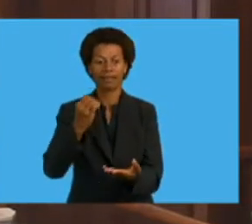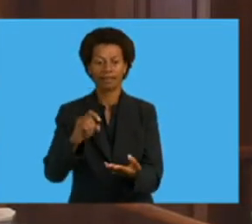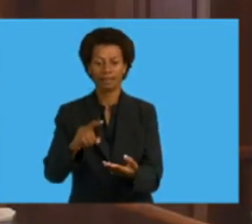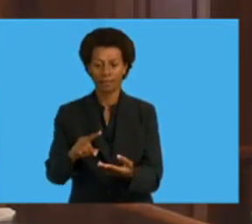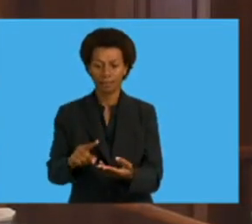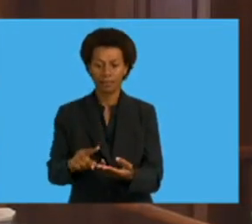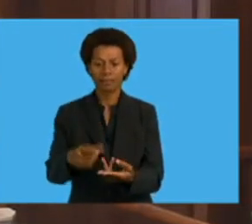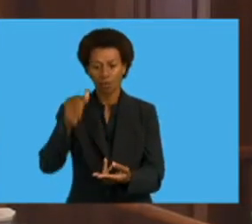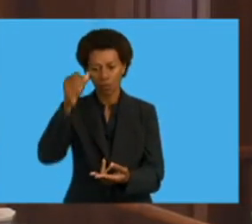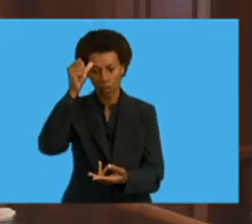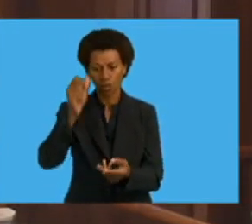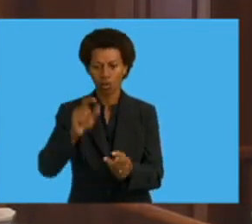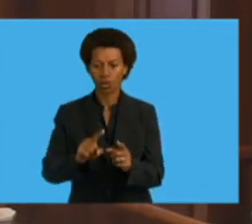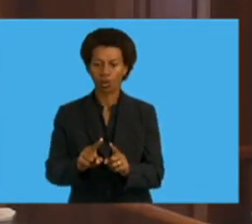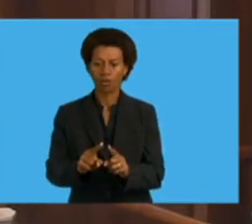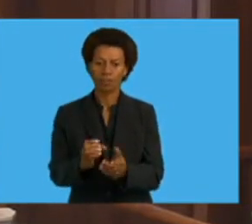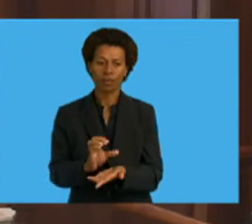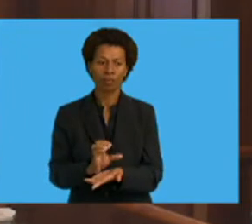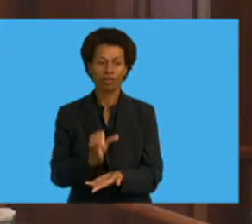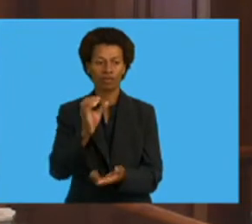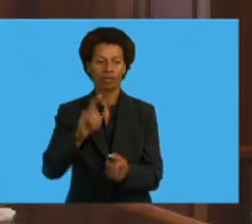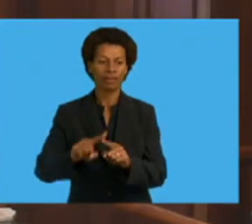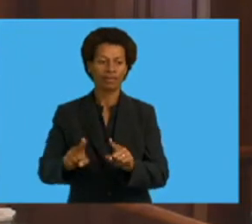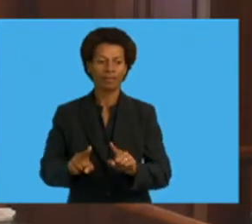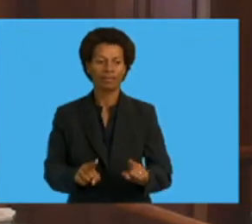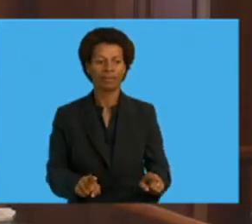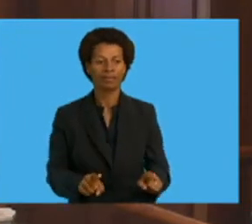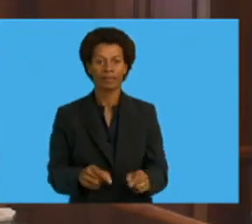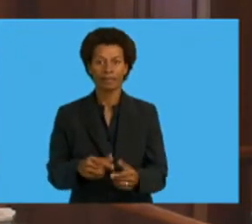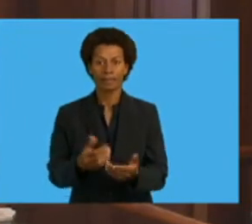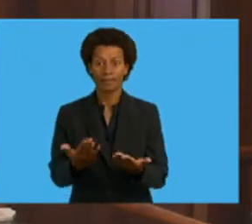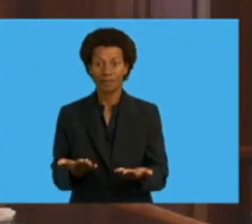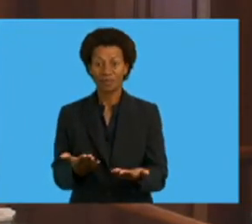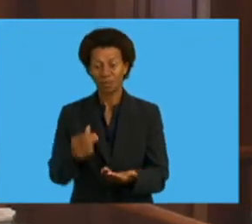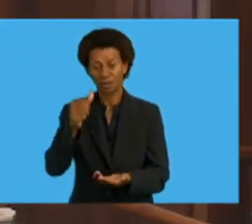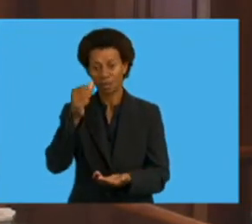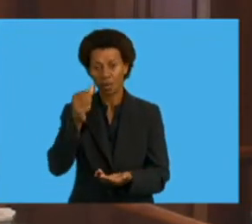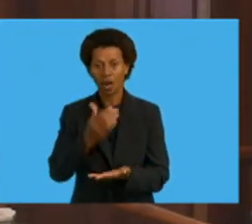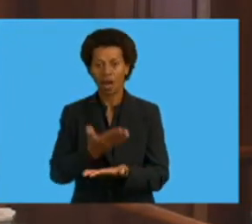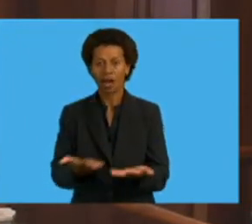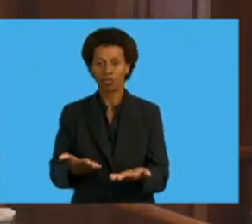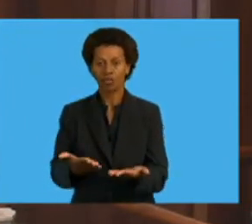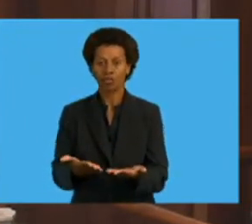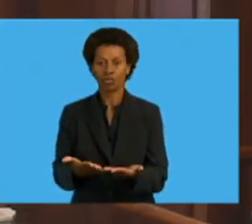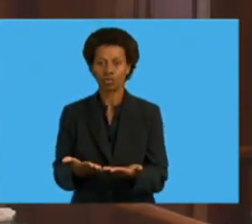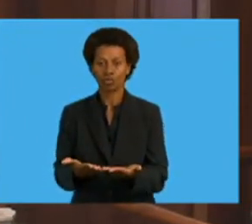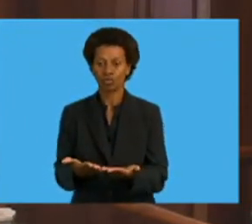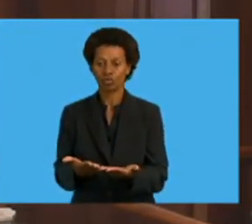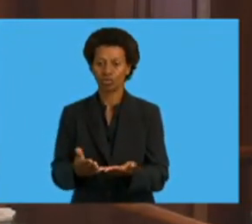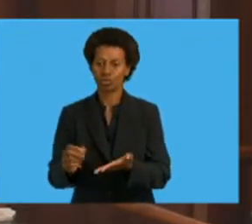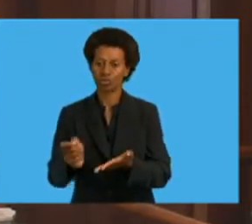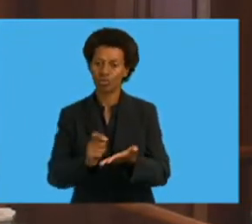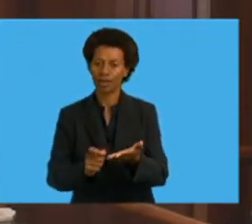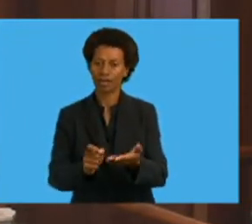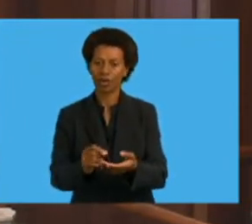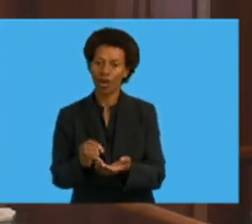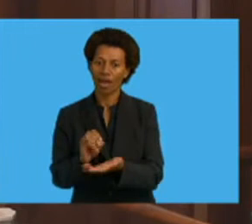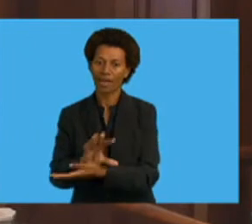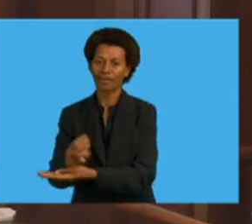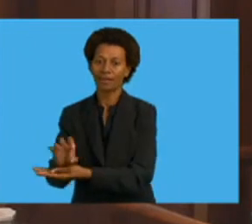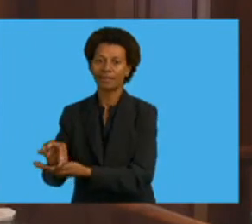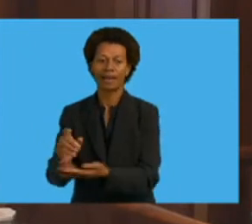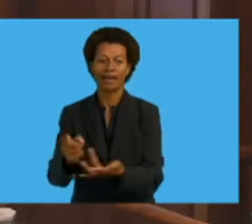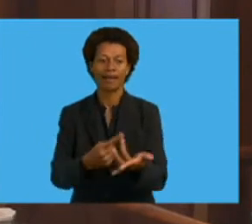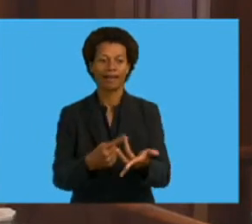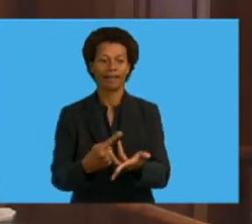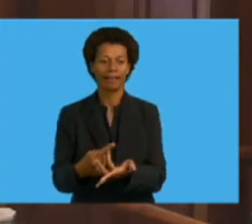potential and realities. And we are eager to draw on the best possible advice of others.